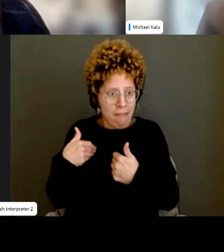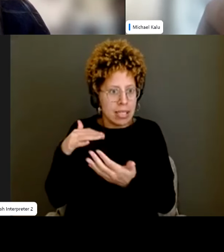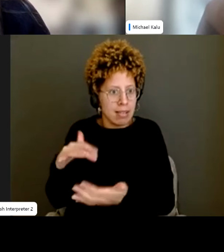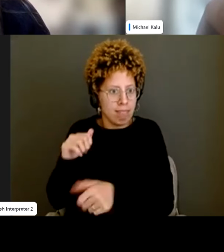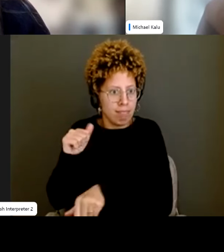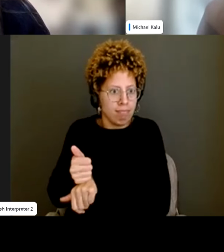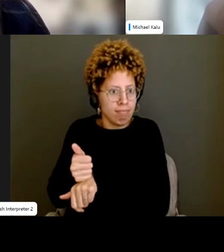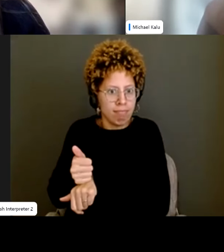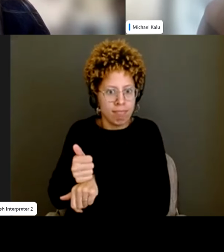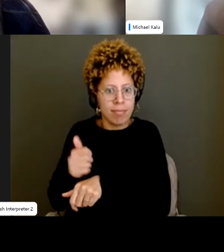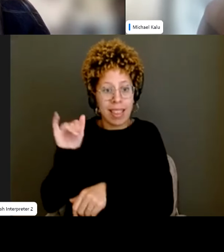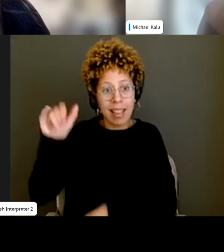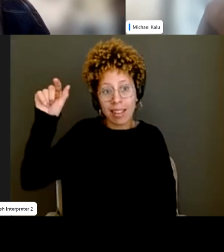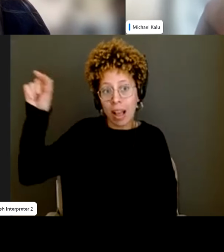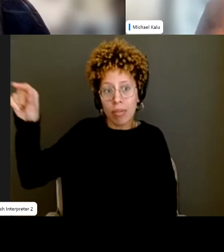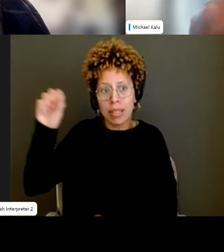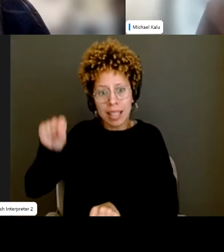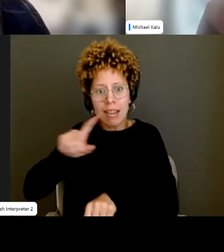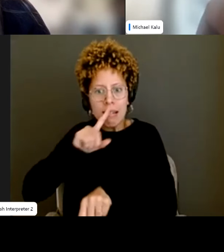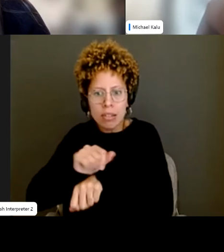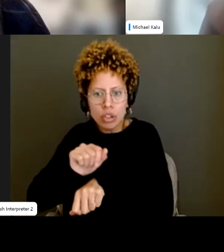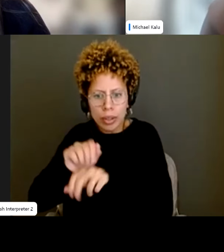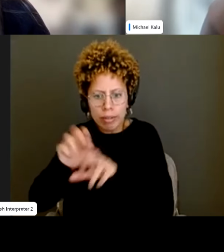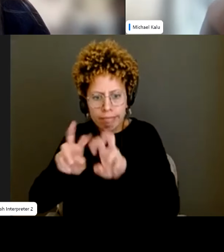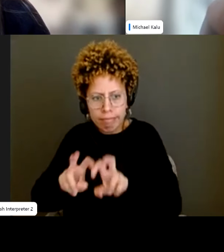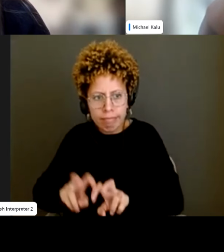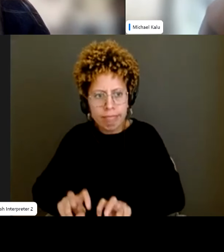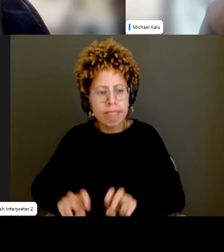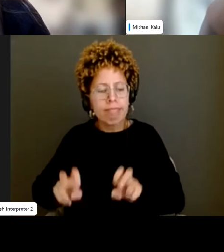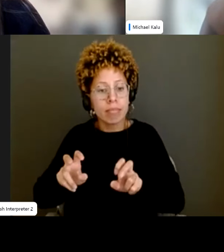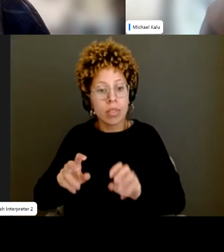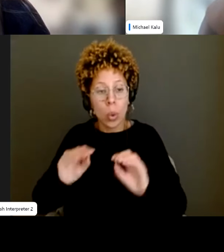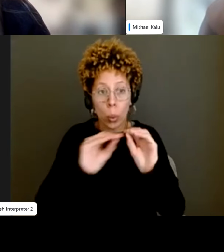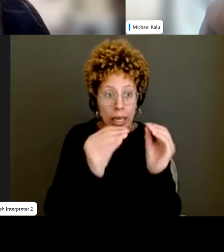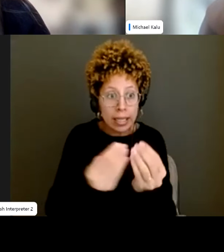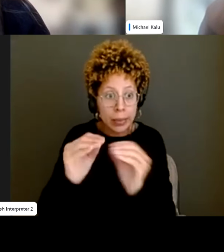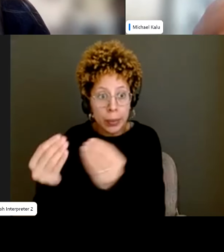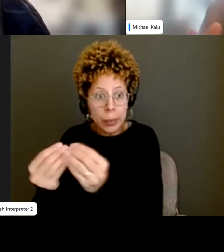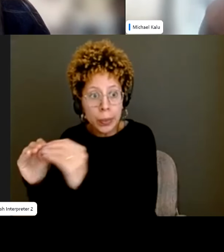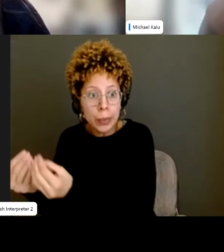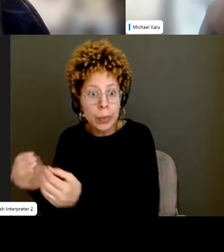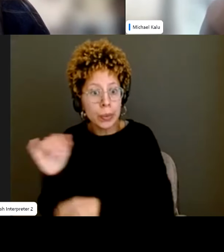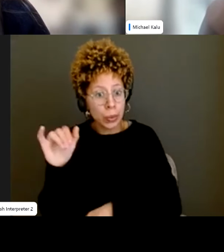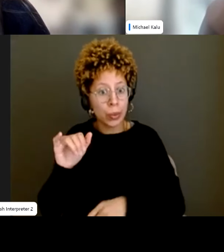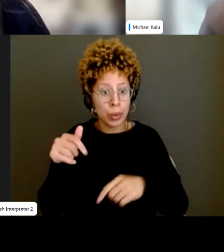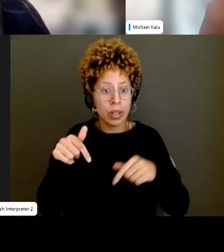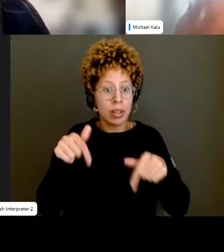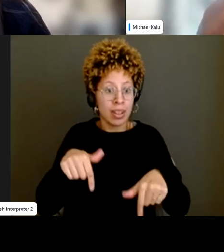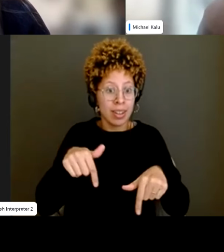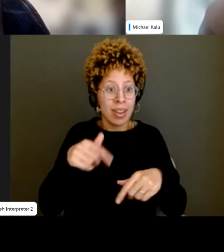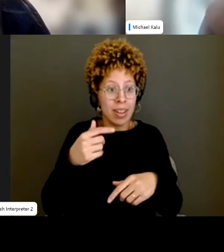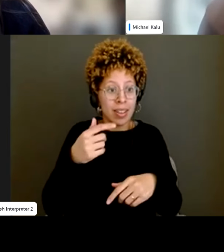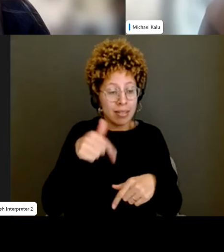very, very good place that the government can actually look into, and the organization, the Elder Abuse Prevention Ontario, this is a good study that can actually be